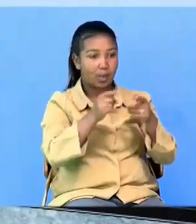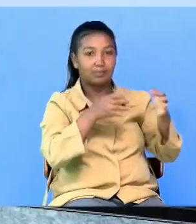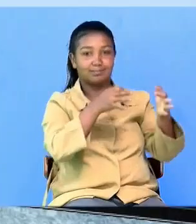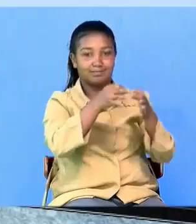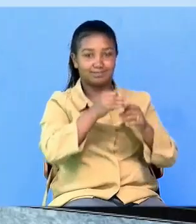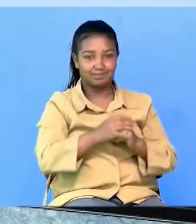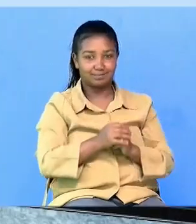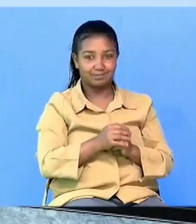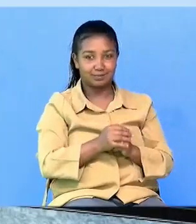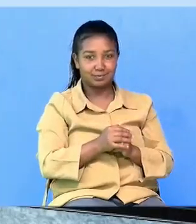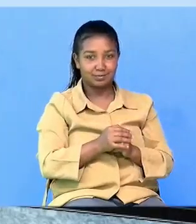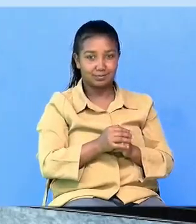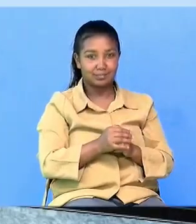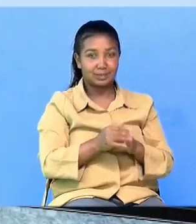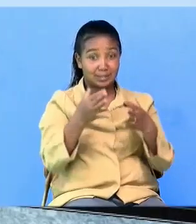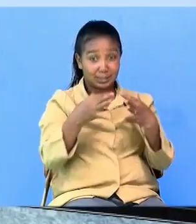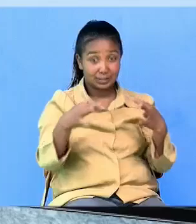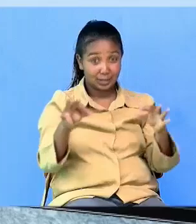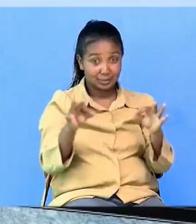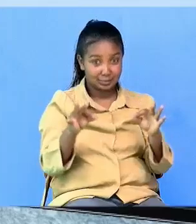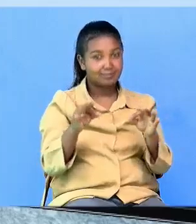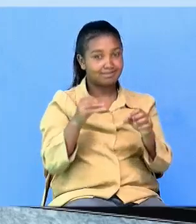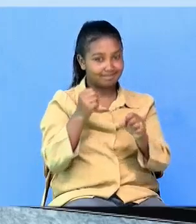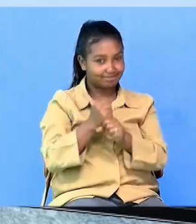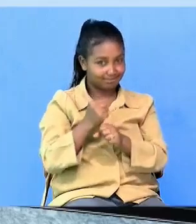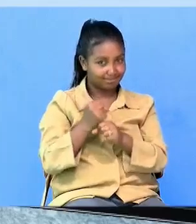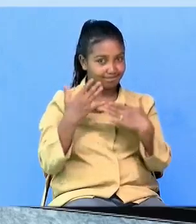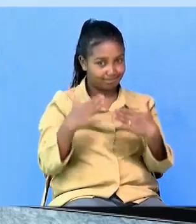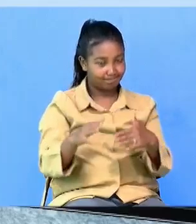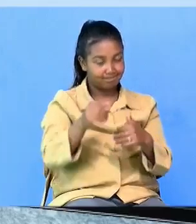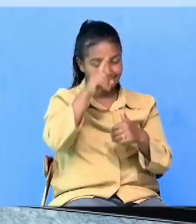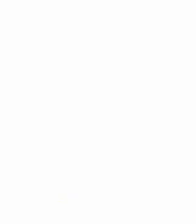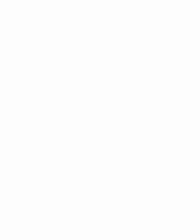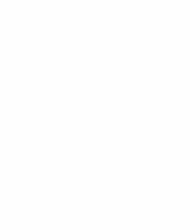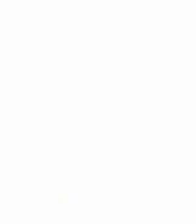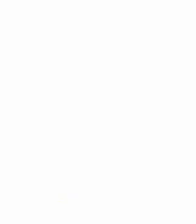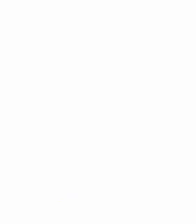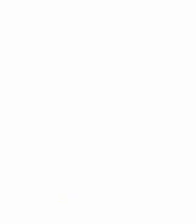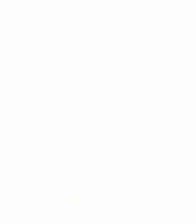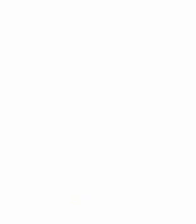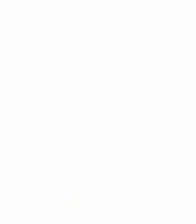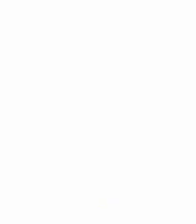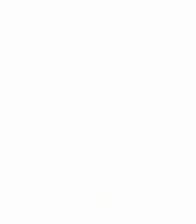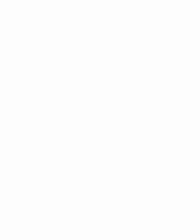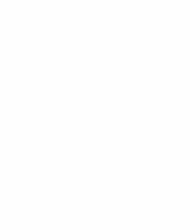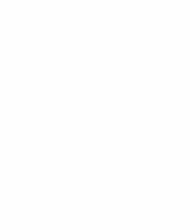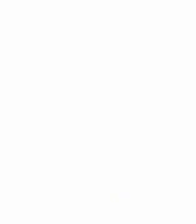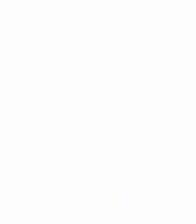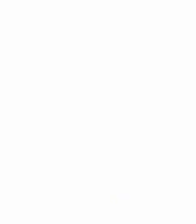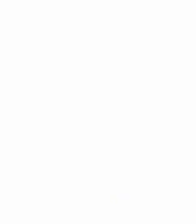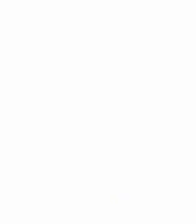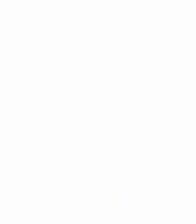do this sentence in such a way. See? I